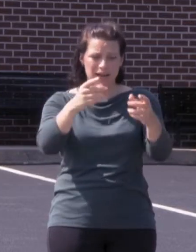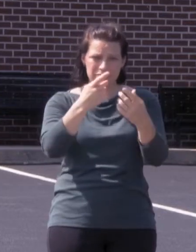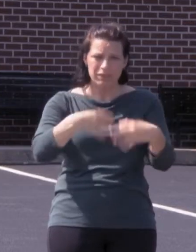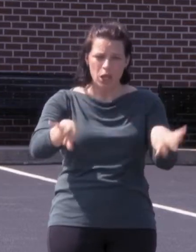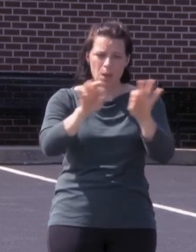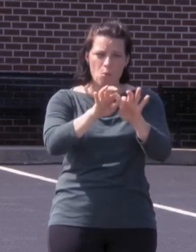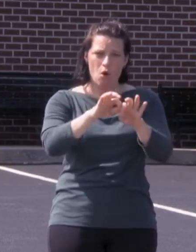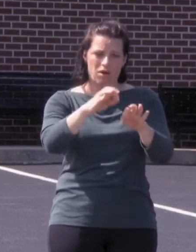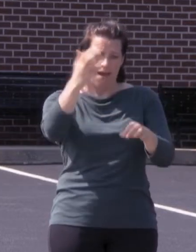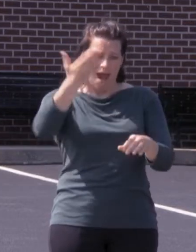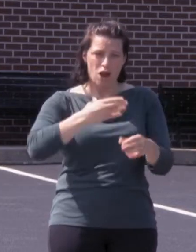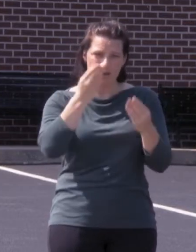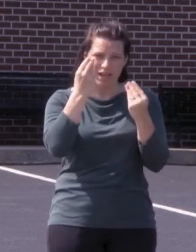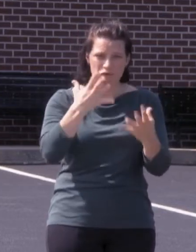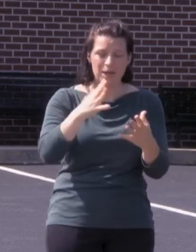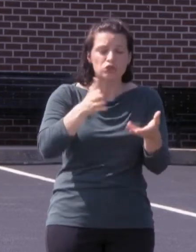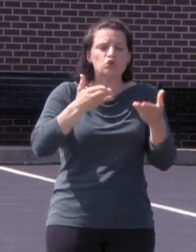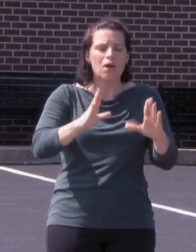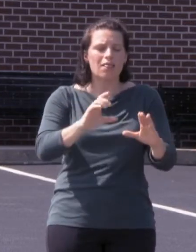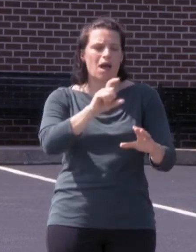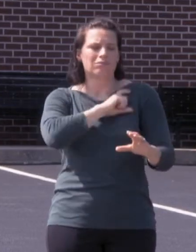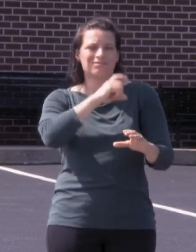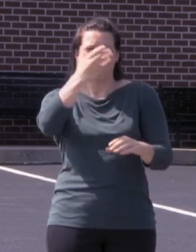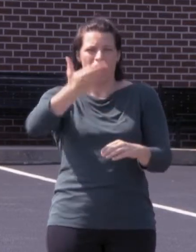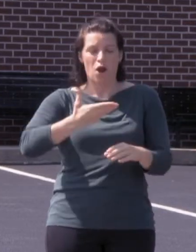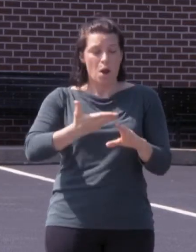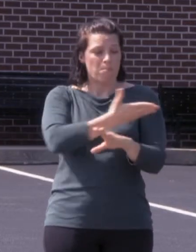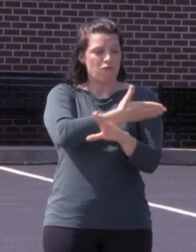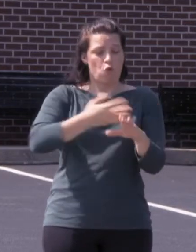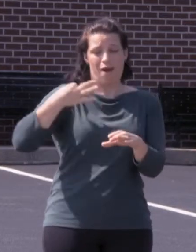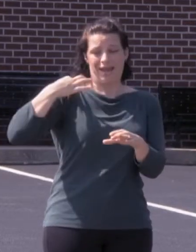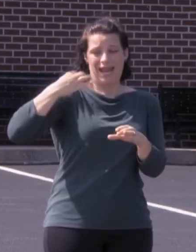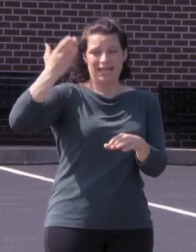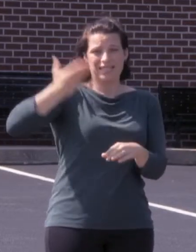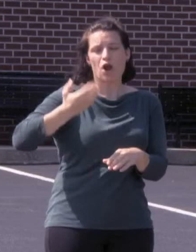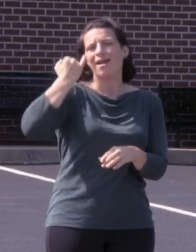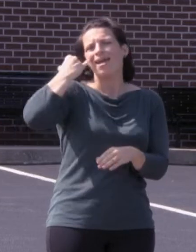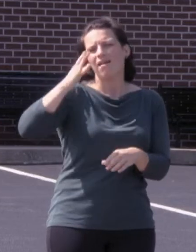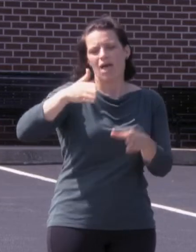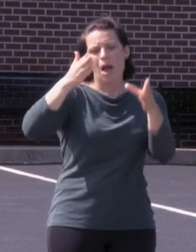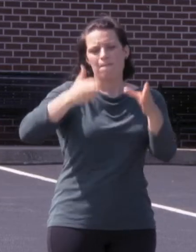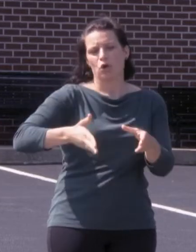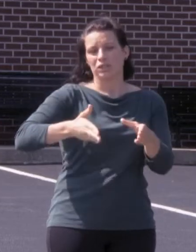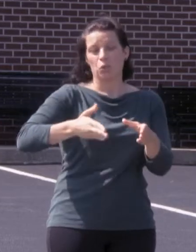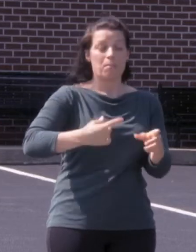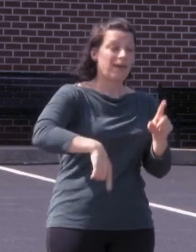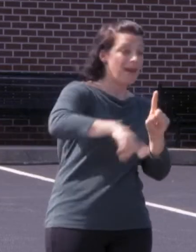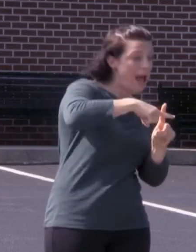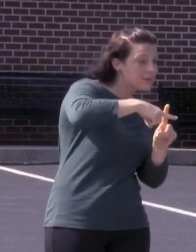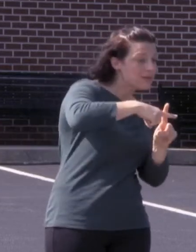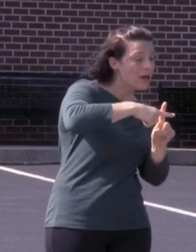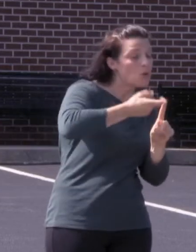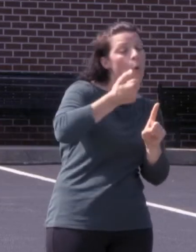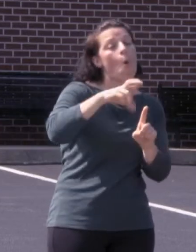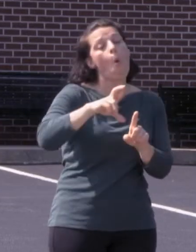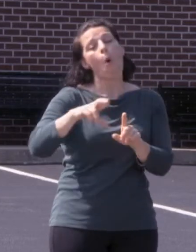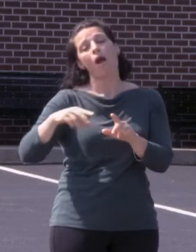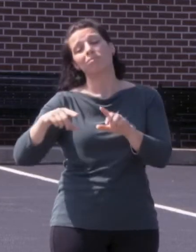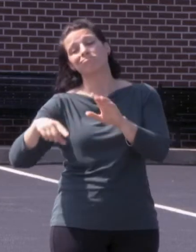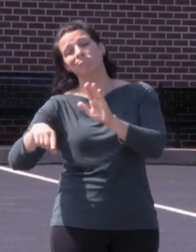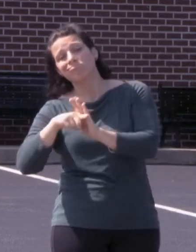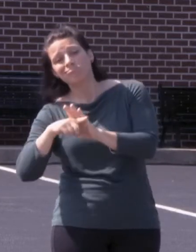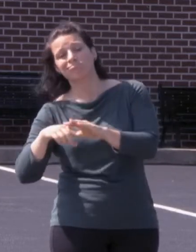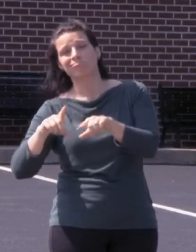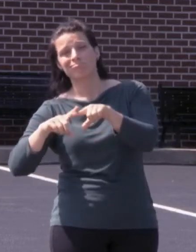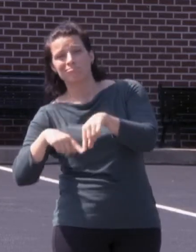enforcement employers to know before a candidate is hired if that person will be an asset or a liability to